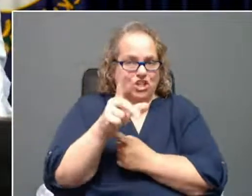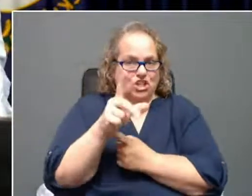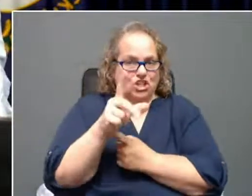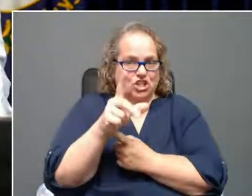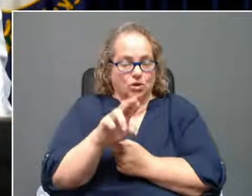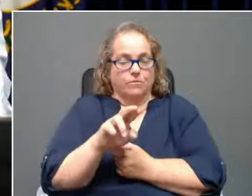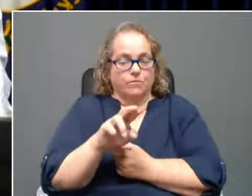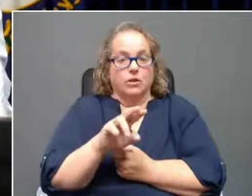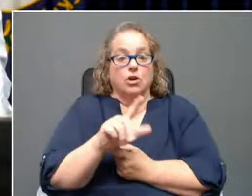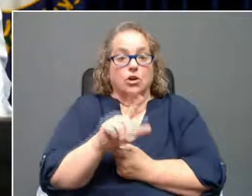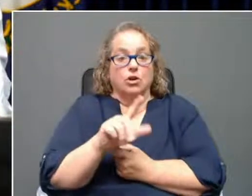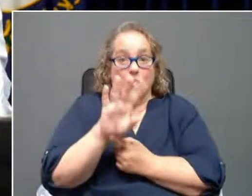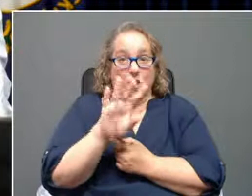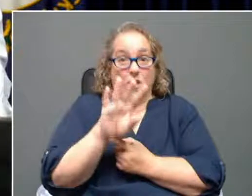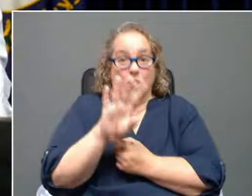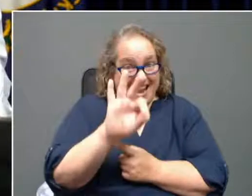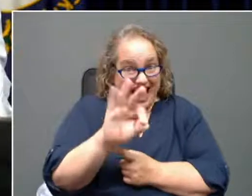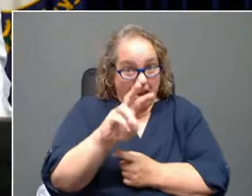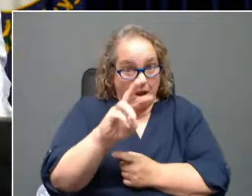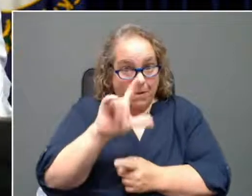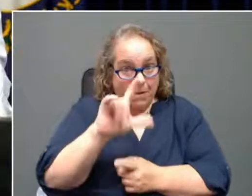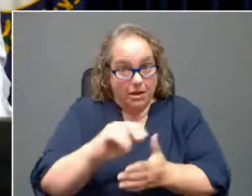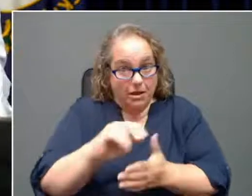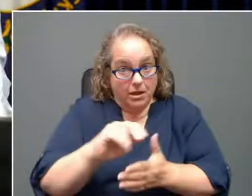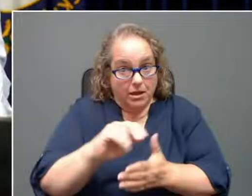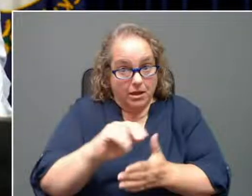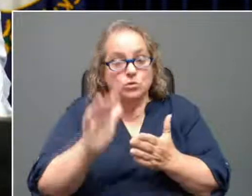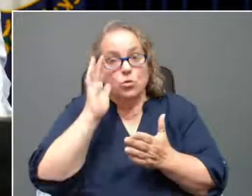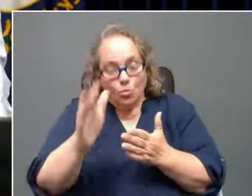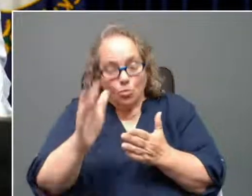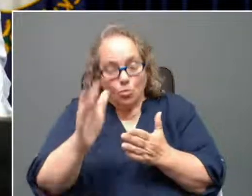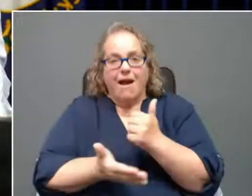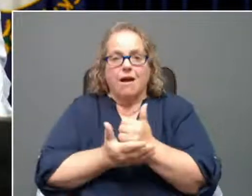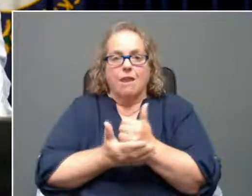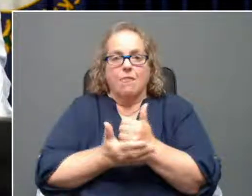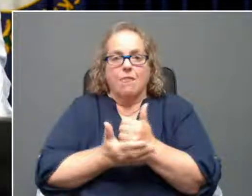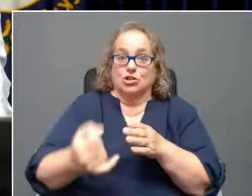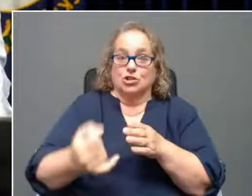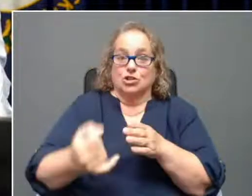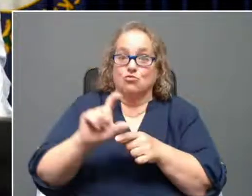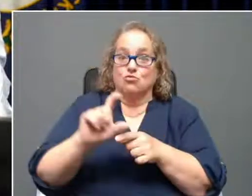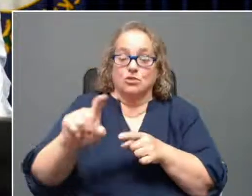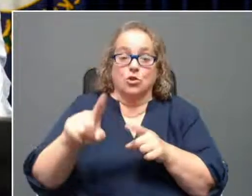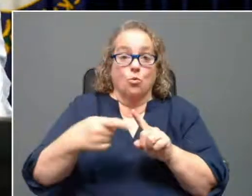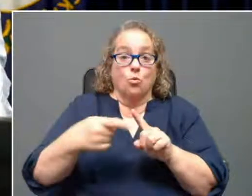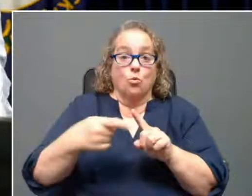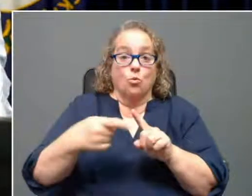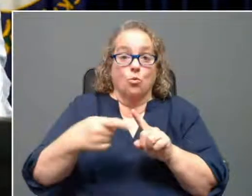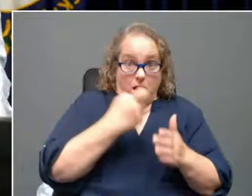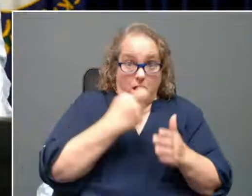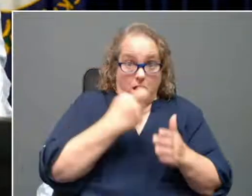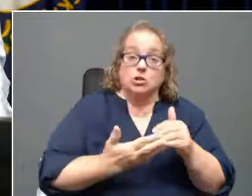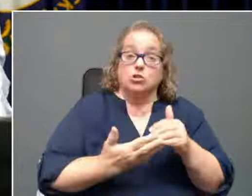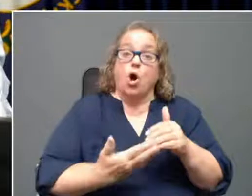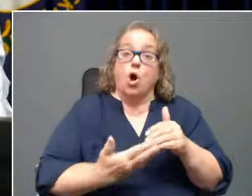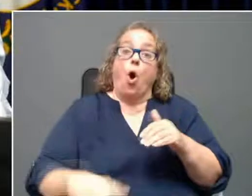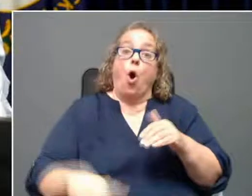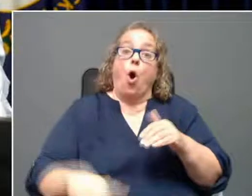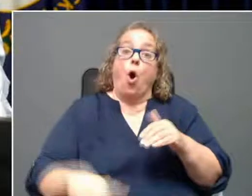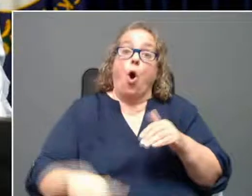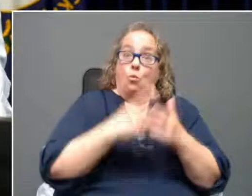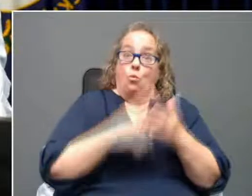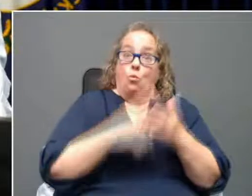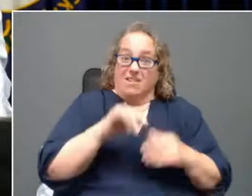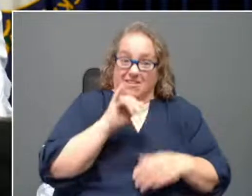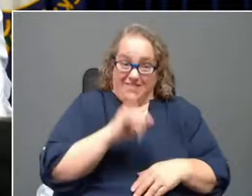$24.9 million will supplement project grants when the project cost exceeds the county's allocation, and $25 million will cover